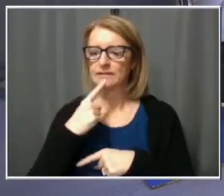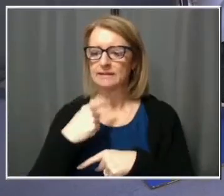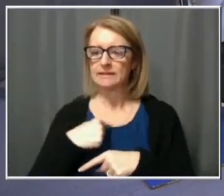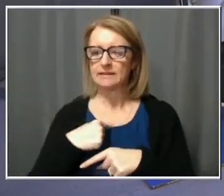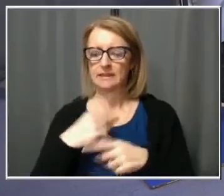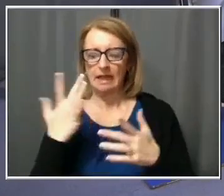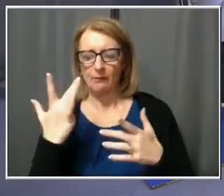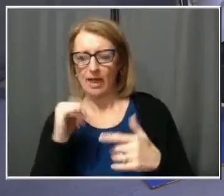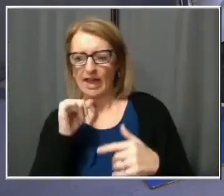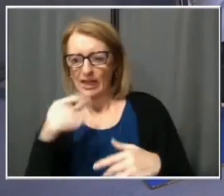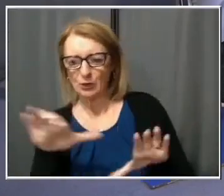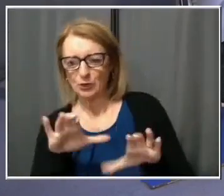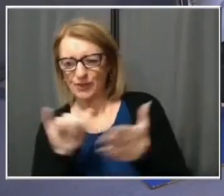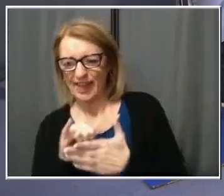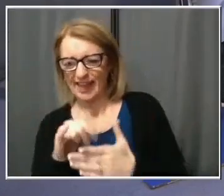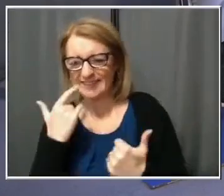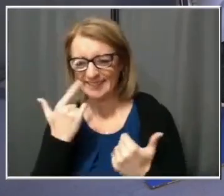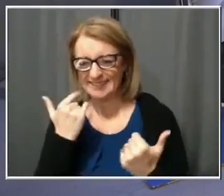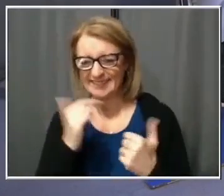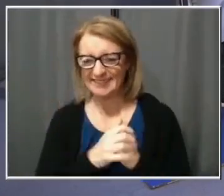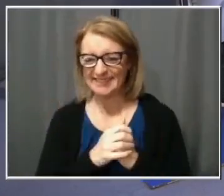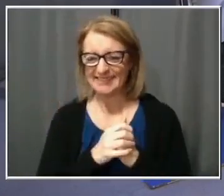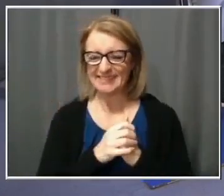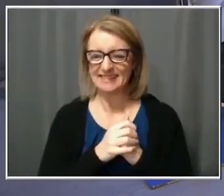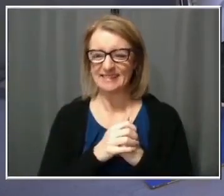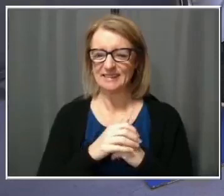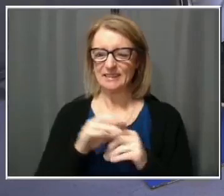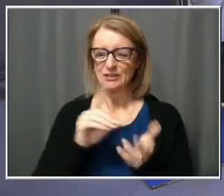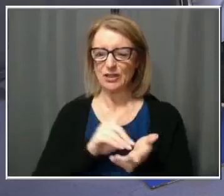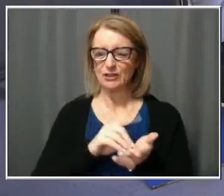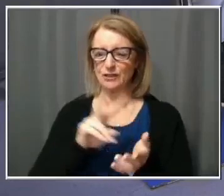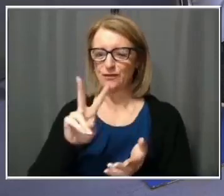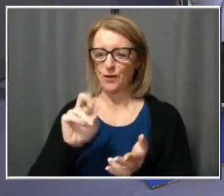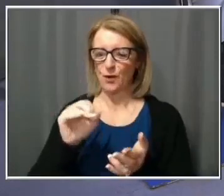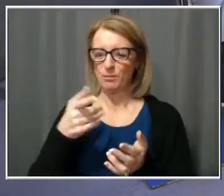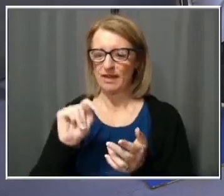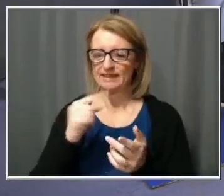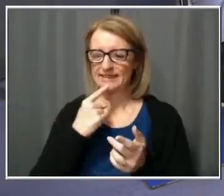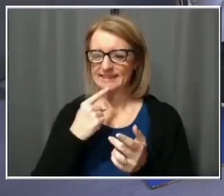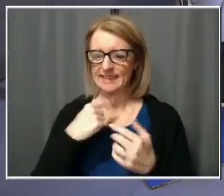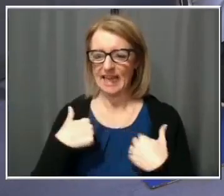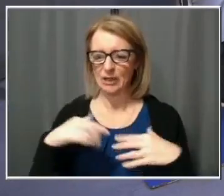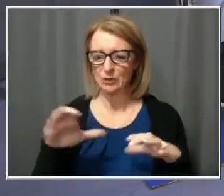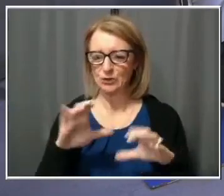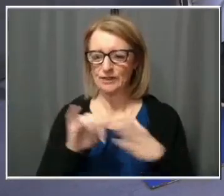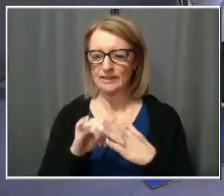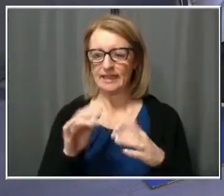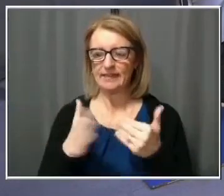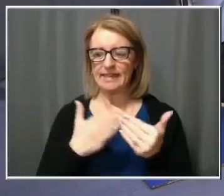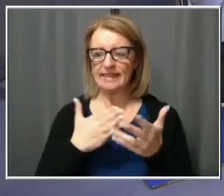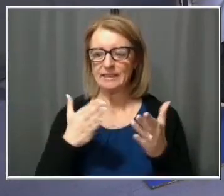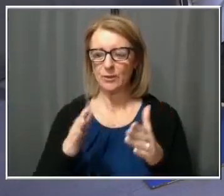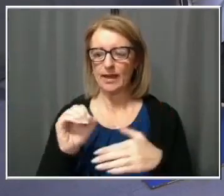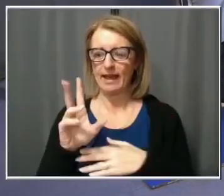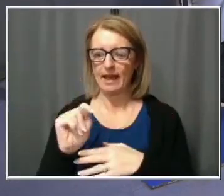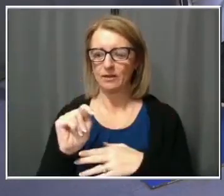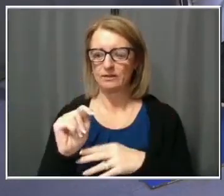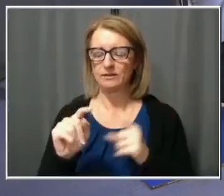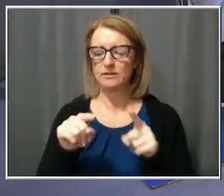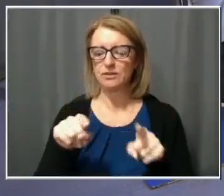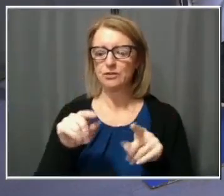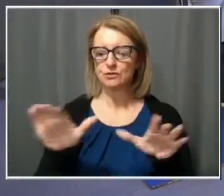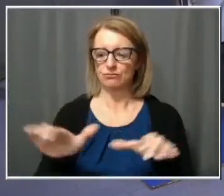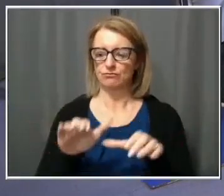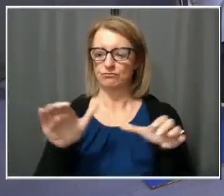This is everything that Dr. Robot said. I'm like, that's why I don't do it. I take the easy way out. But you start this